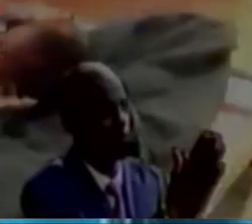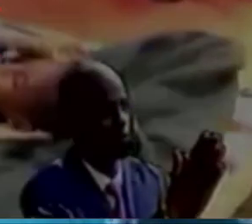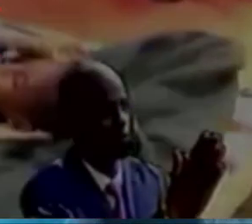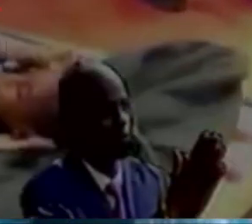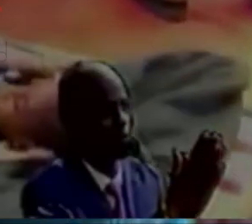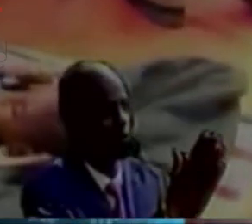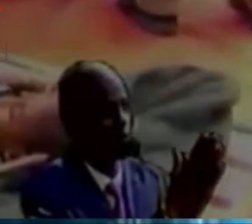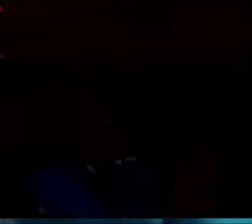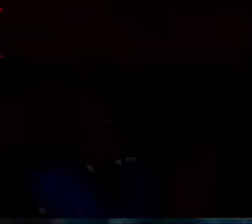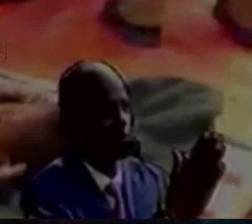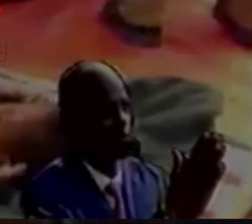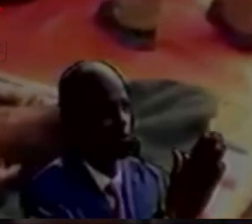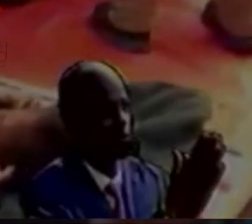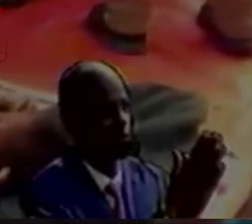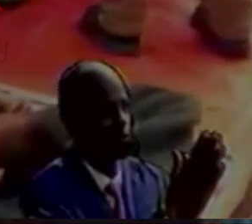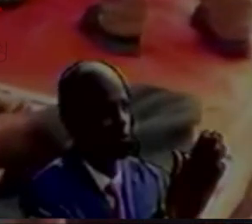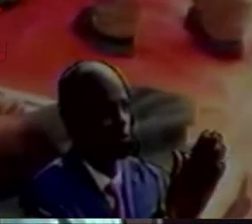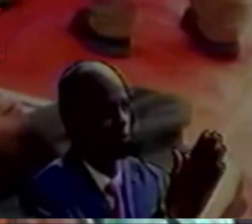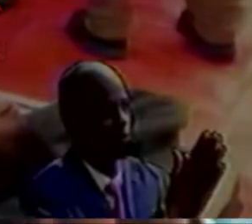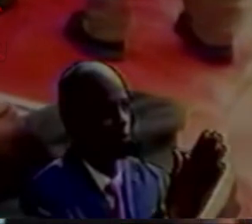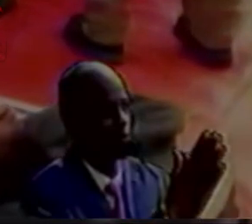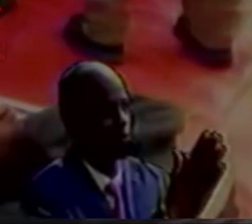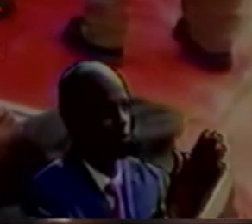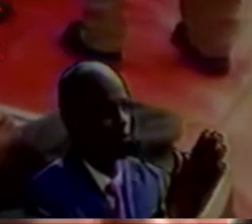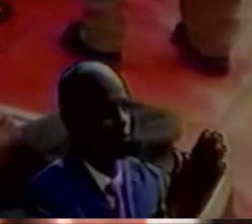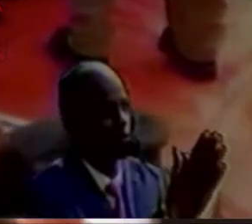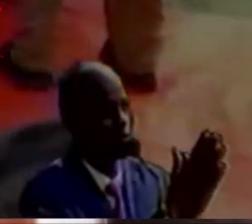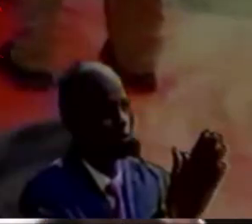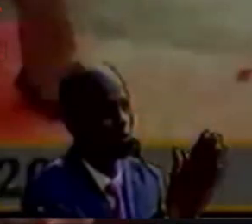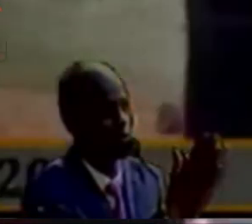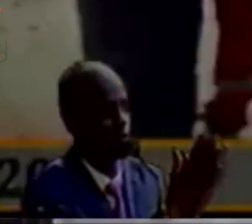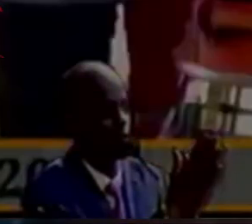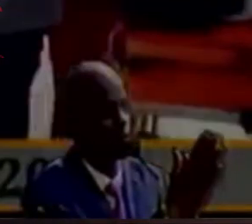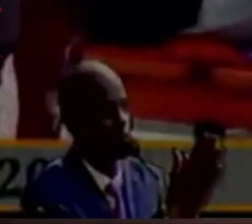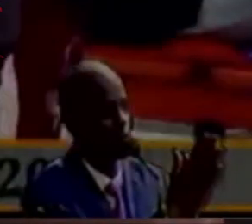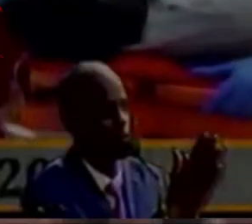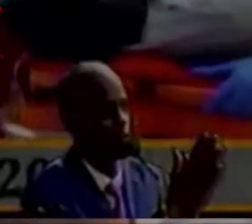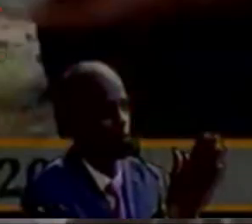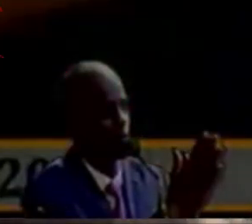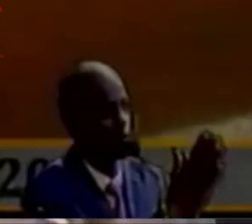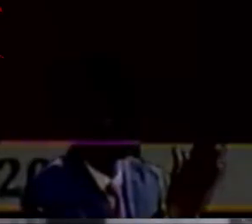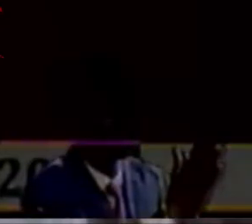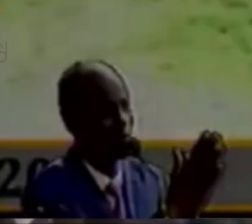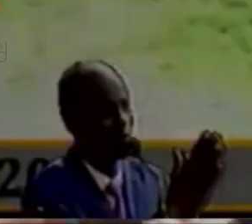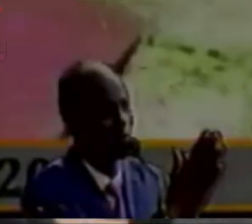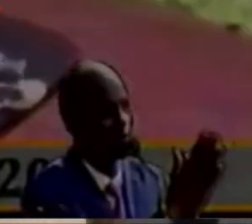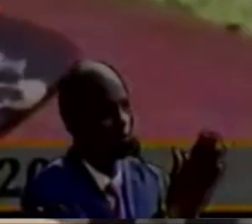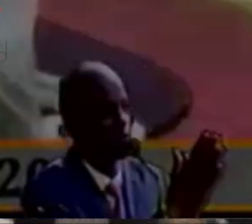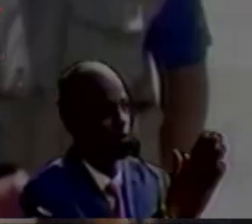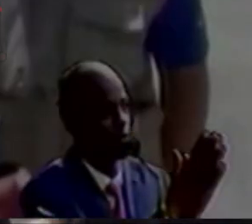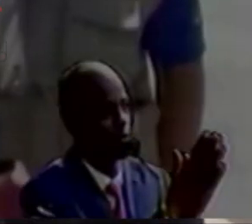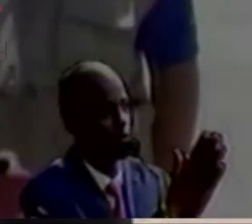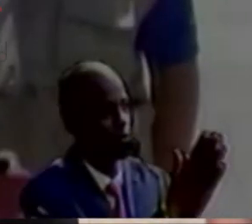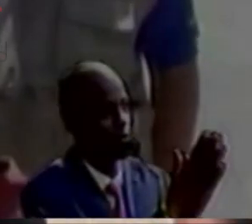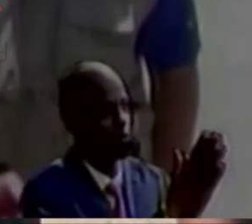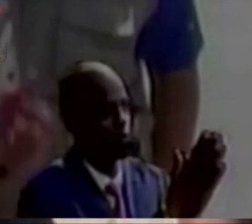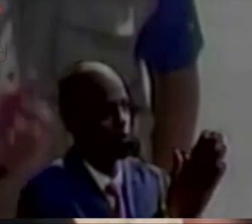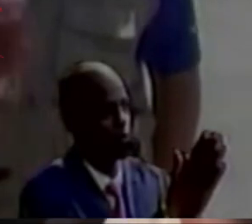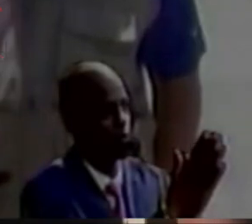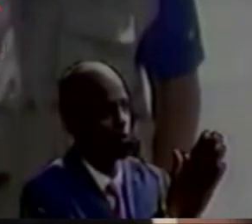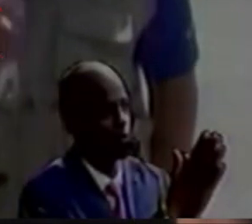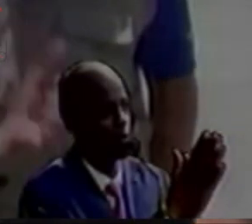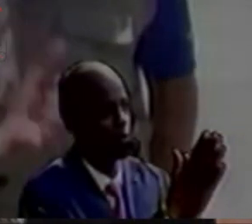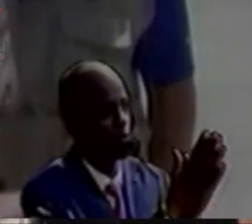with Rear Admiral McPherson. Really proud of the work that our team at the U.S. Embassy in Port-au-Prince has